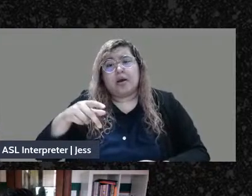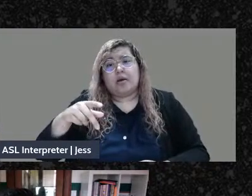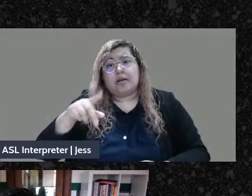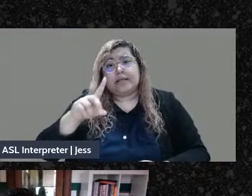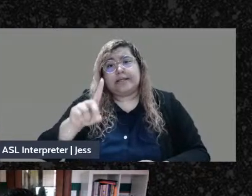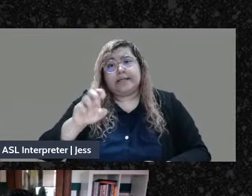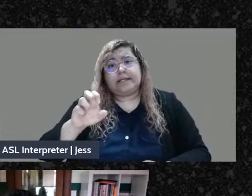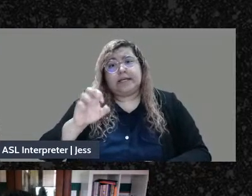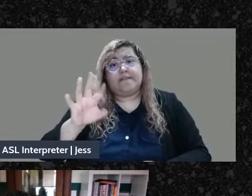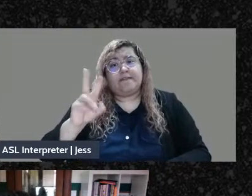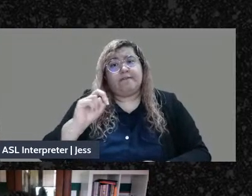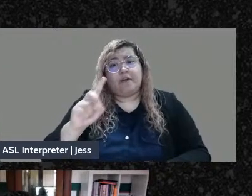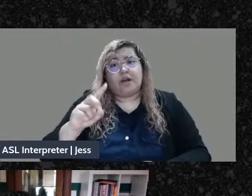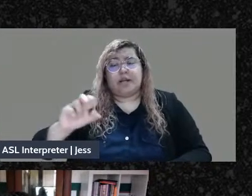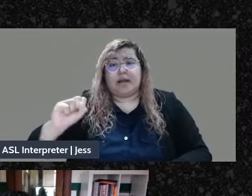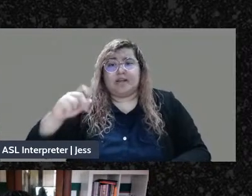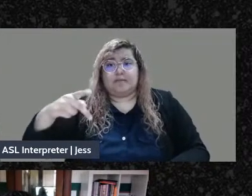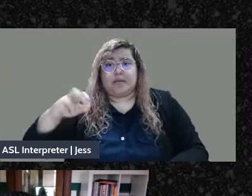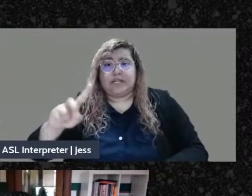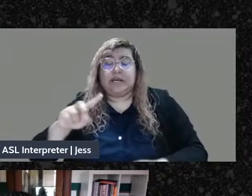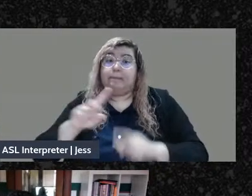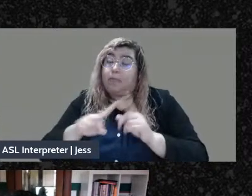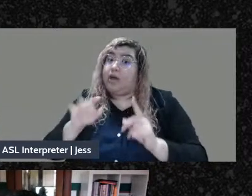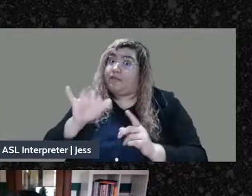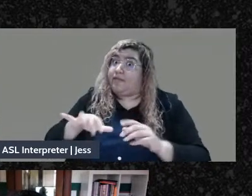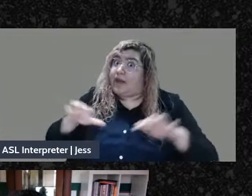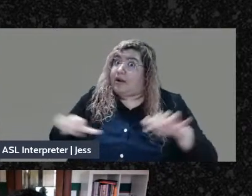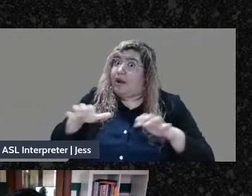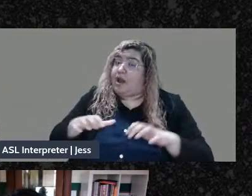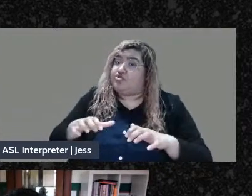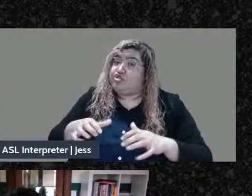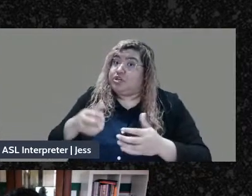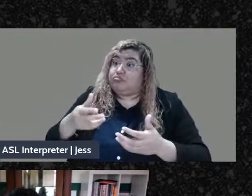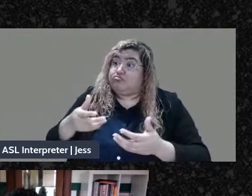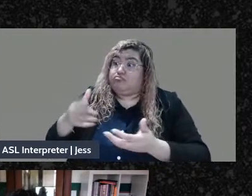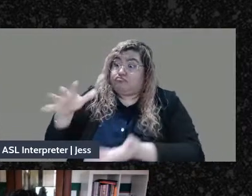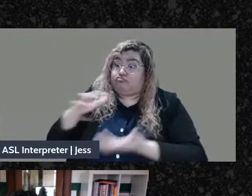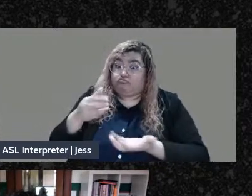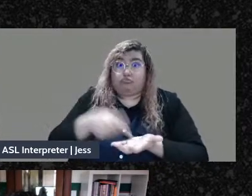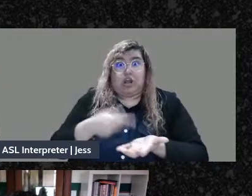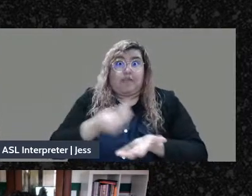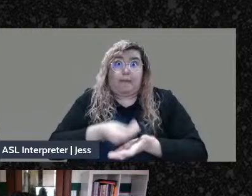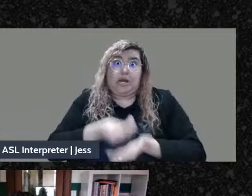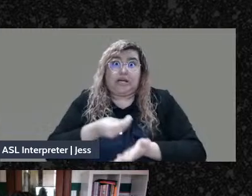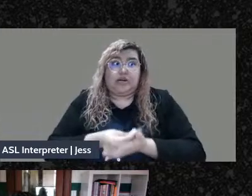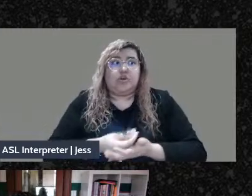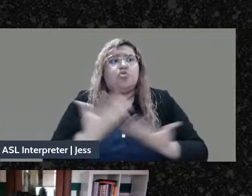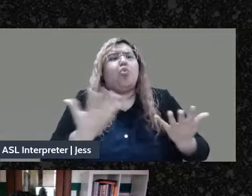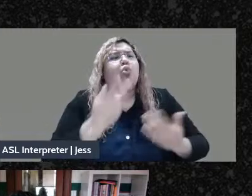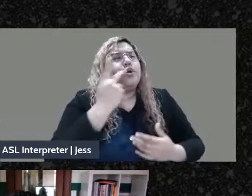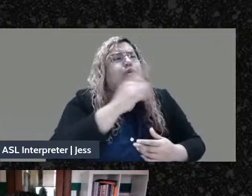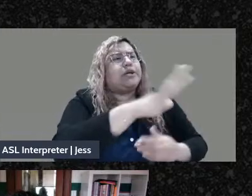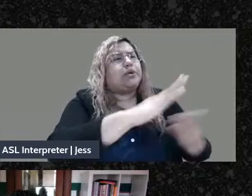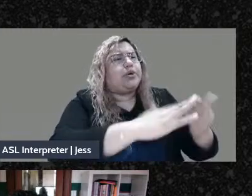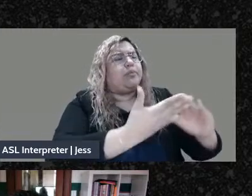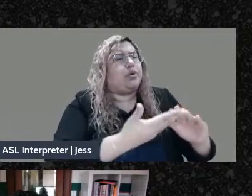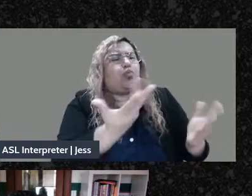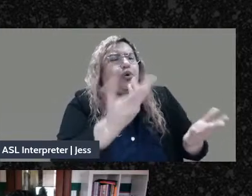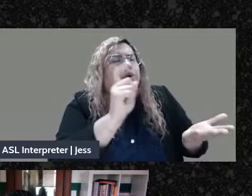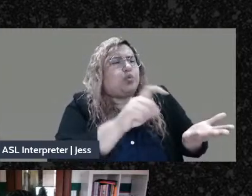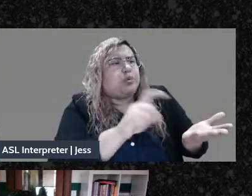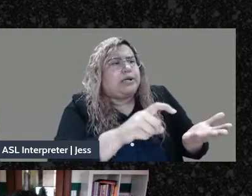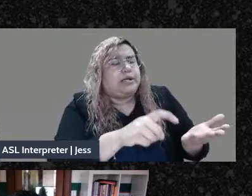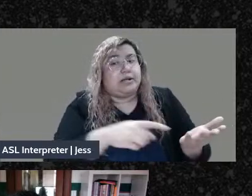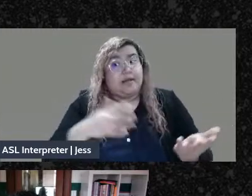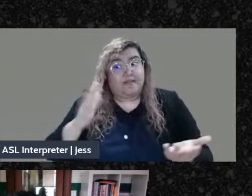got this pot of money. And like, what do you need? Like, what are you seeing in your neighborhood And like, how can we meet people's material needs with city